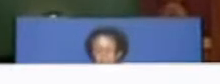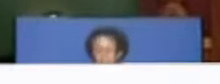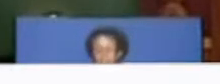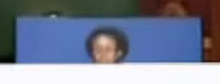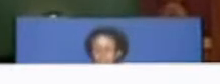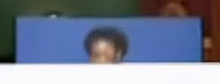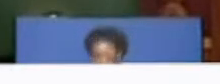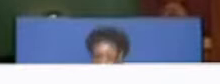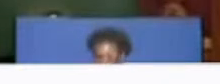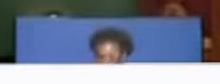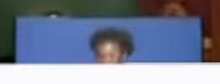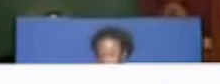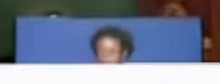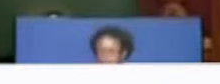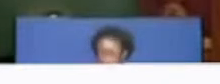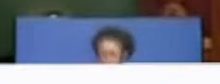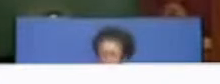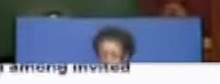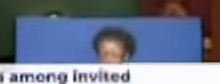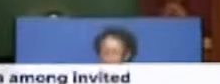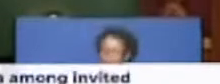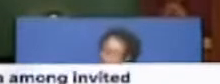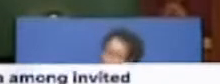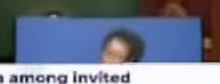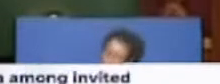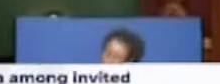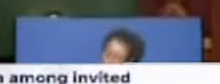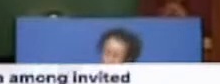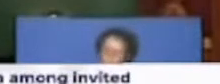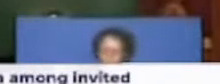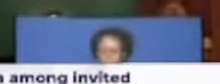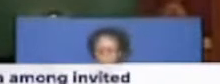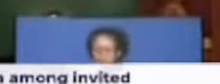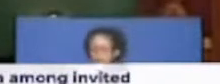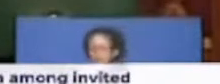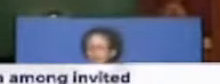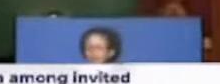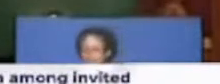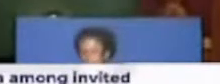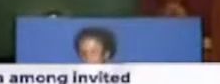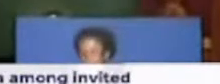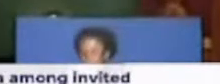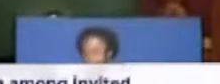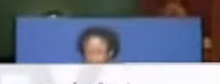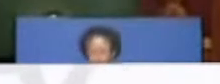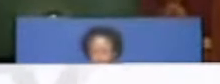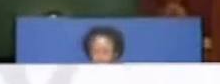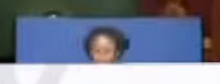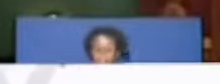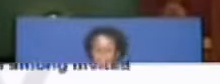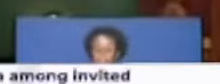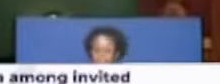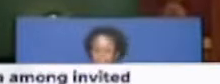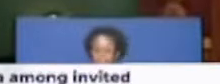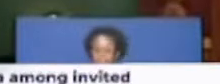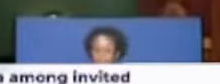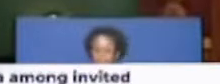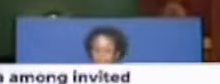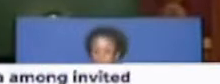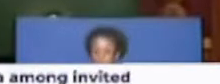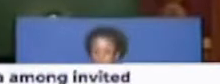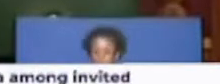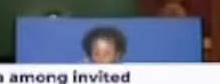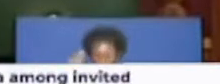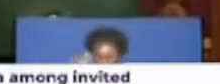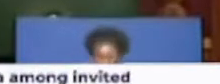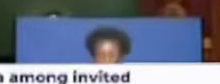acquisition of locally made beds. The fifth element of the stimulus program focused on